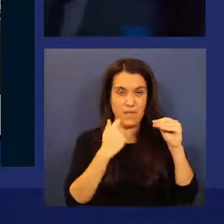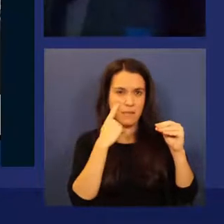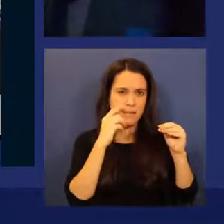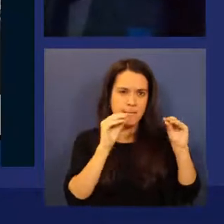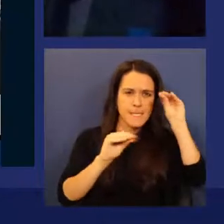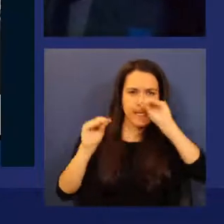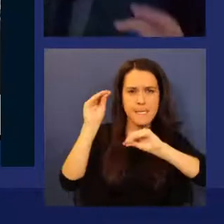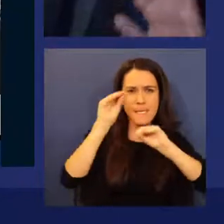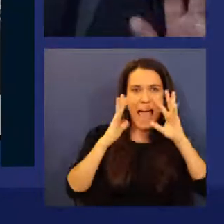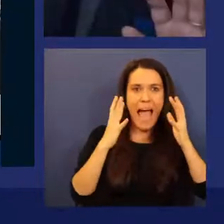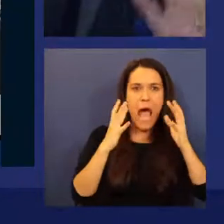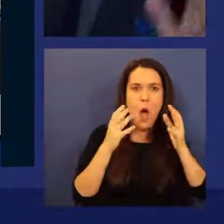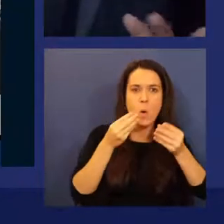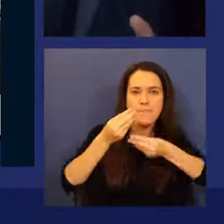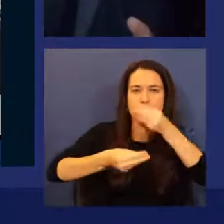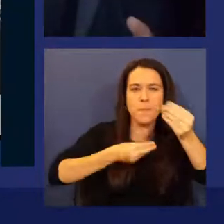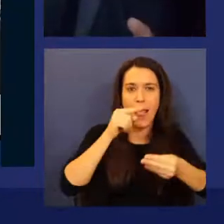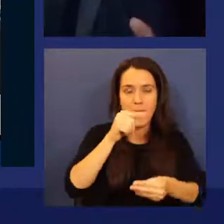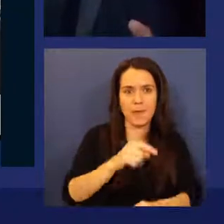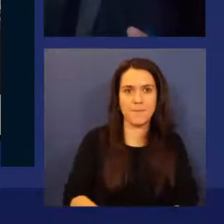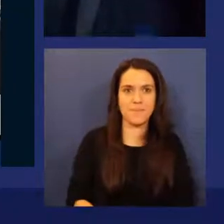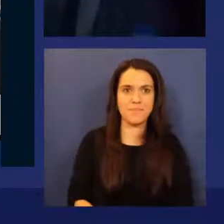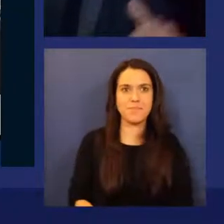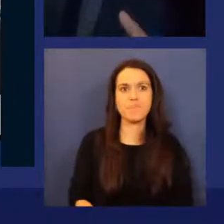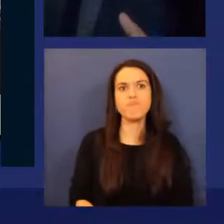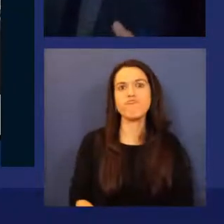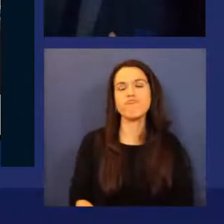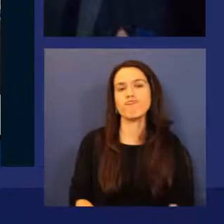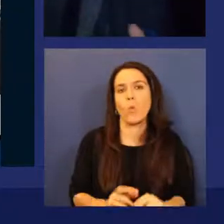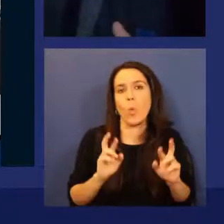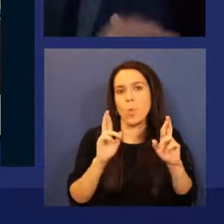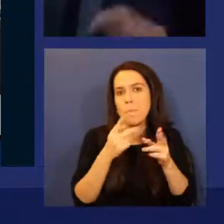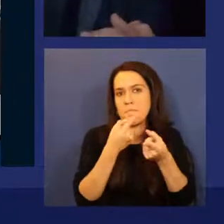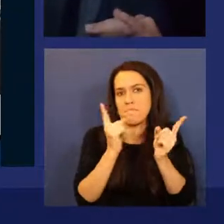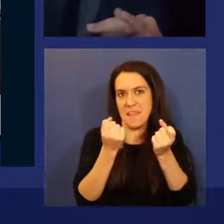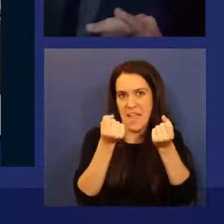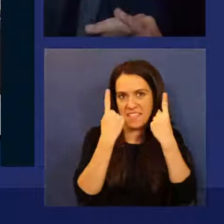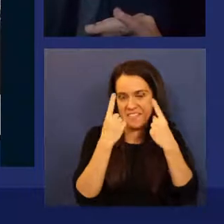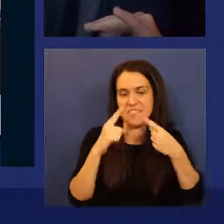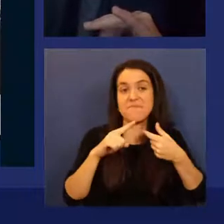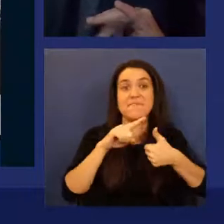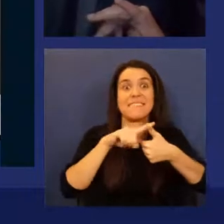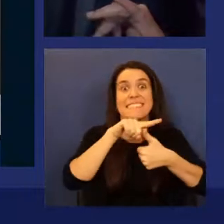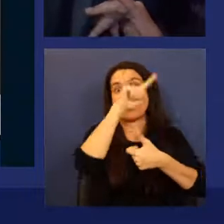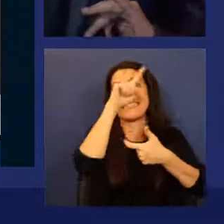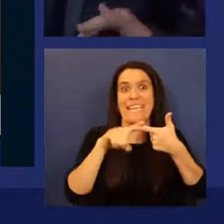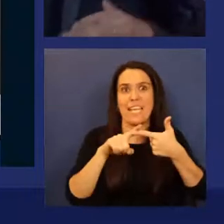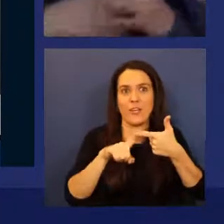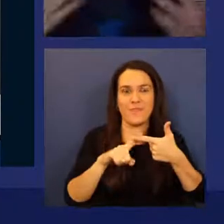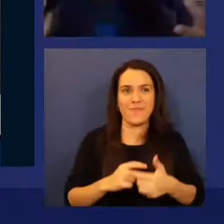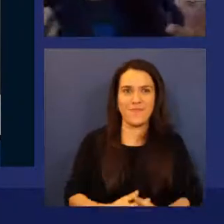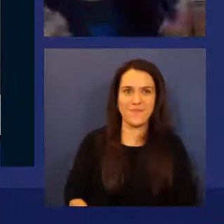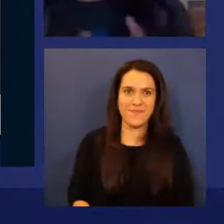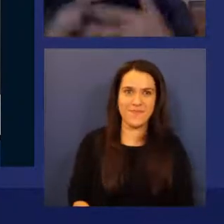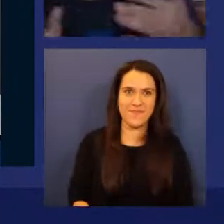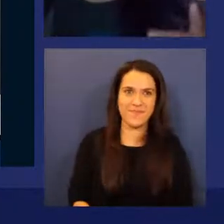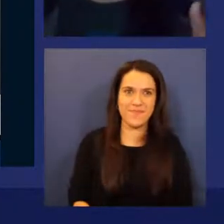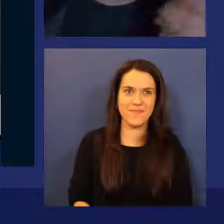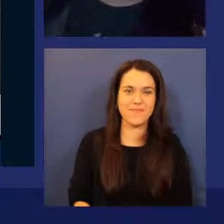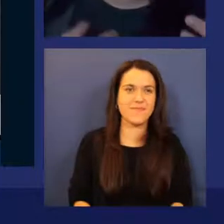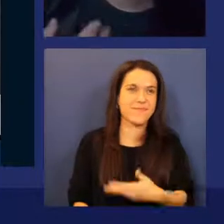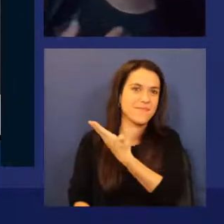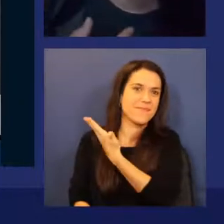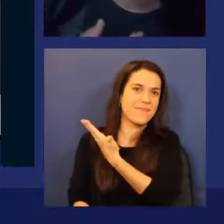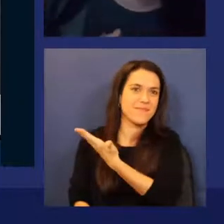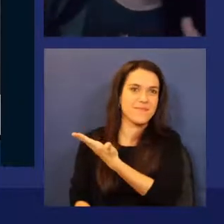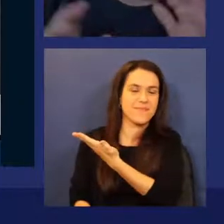creating explanations for that. So hopefully this is self-explanatory. Let's get into some more complicated versions. Ablations are